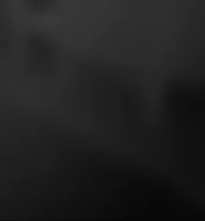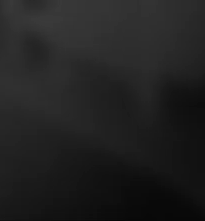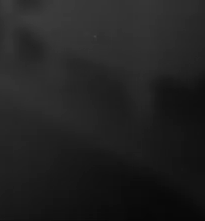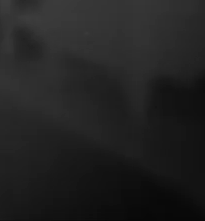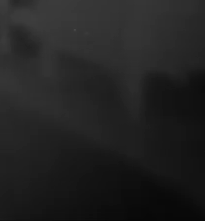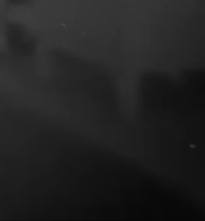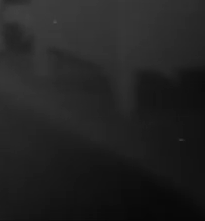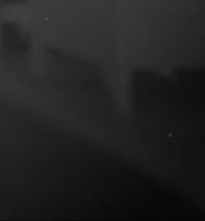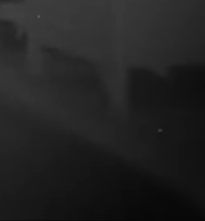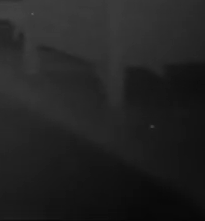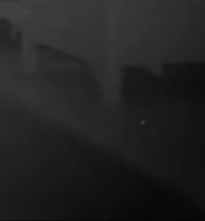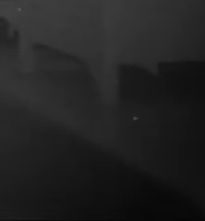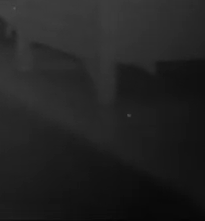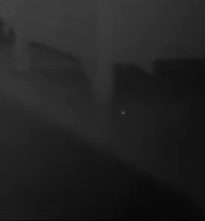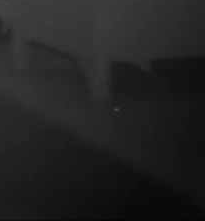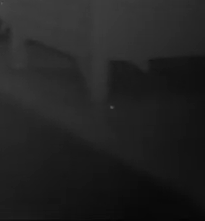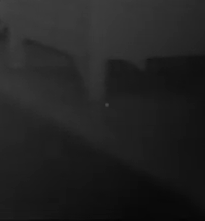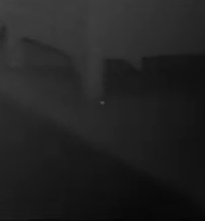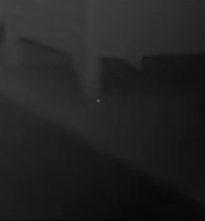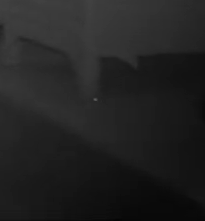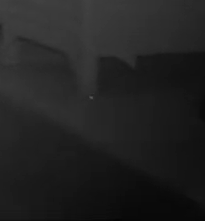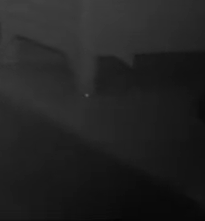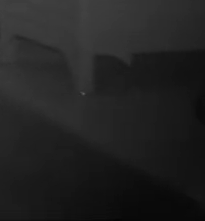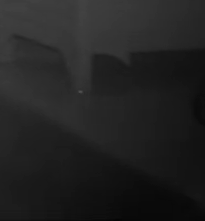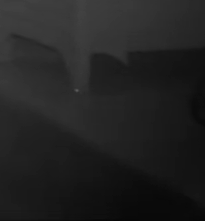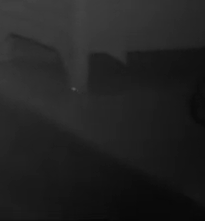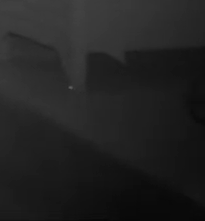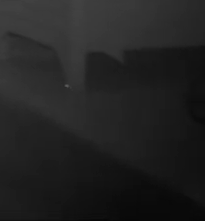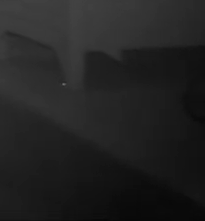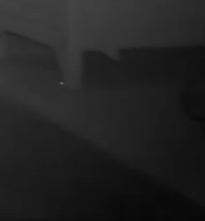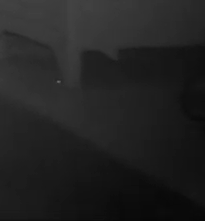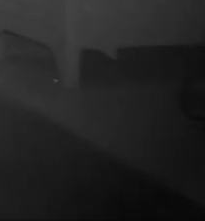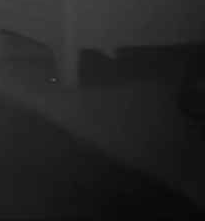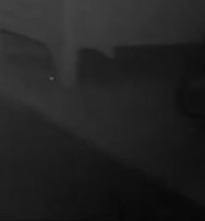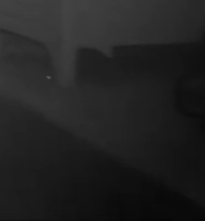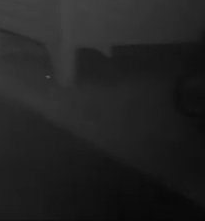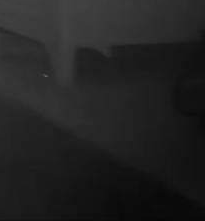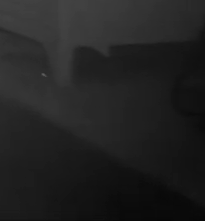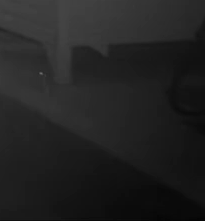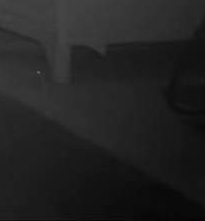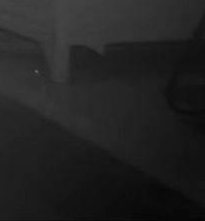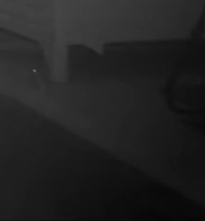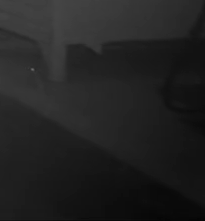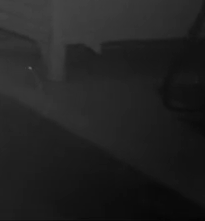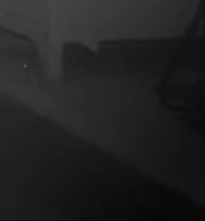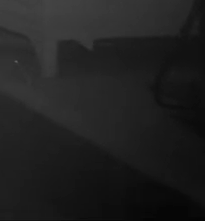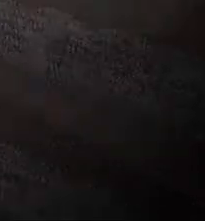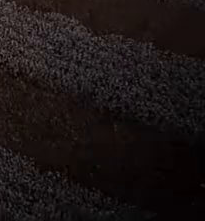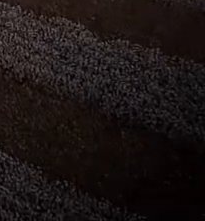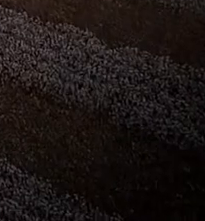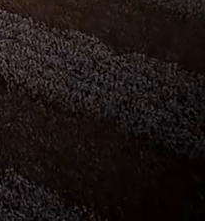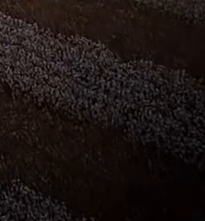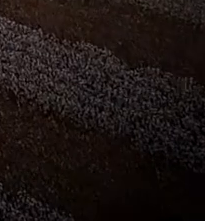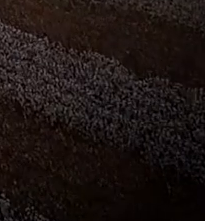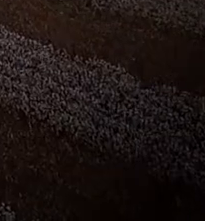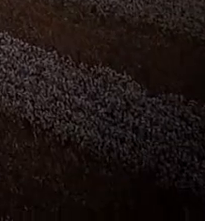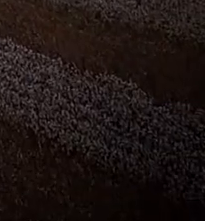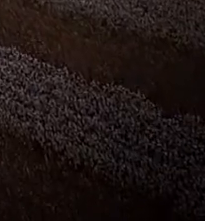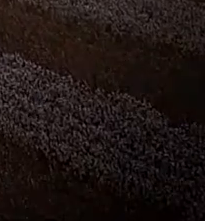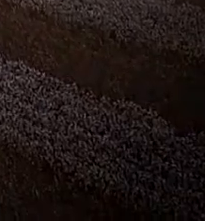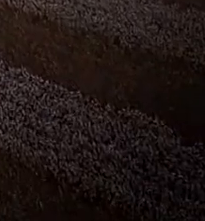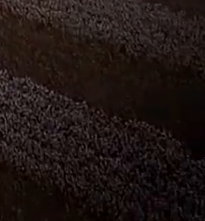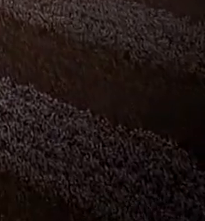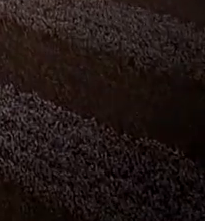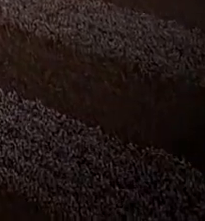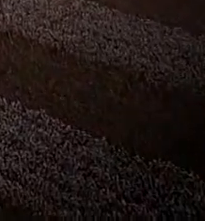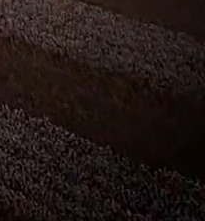late 90s, it sold the machine plant, dedicating strongly to large-scale agriculture in